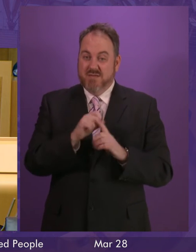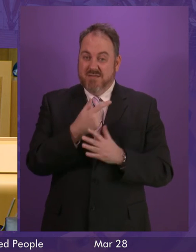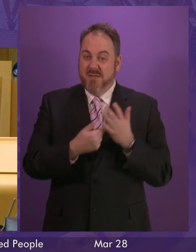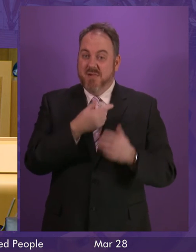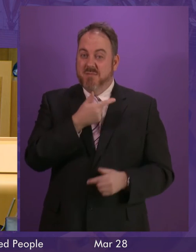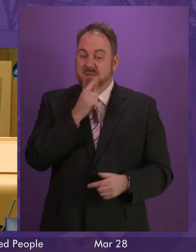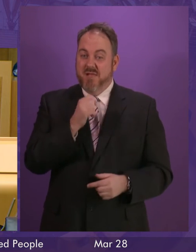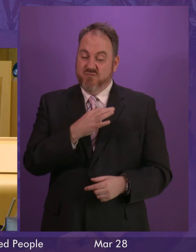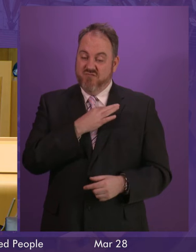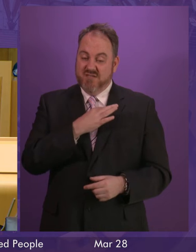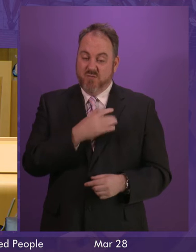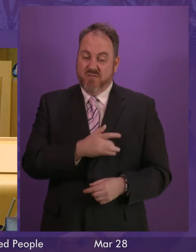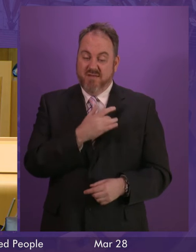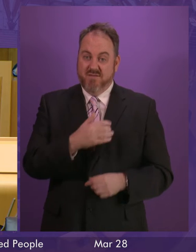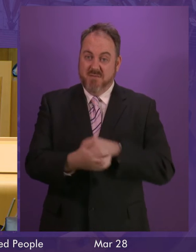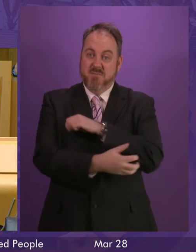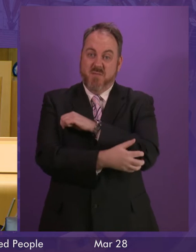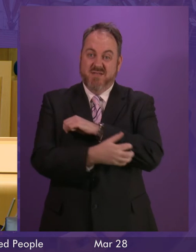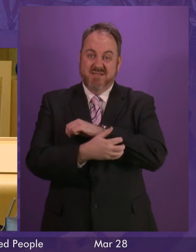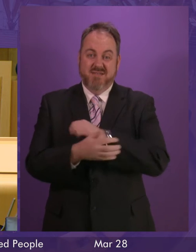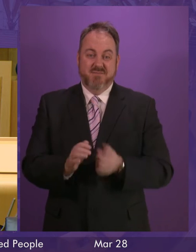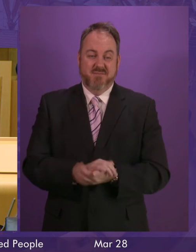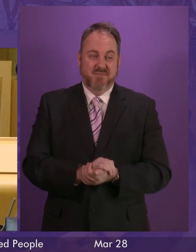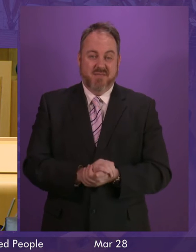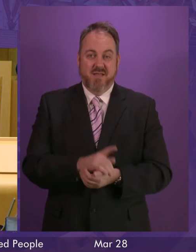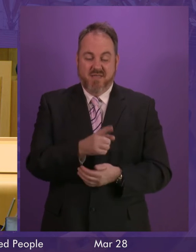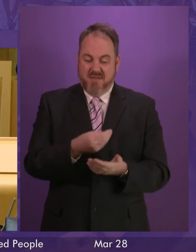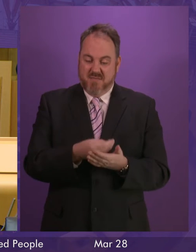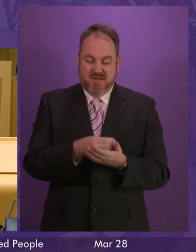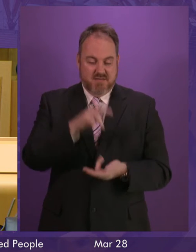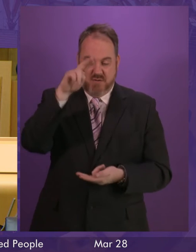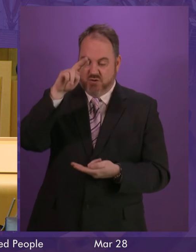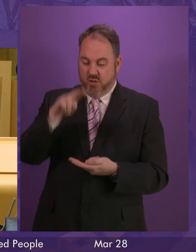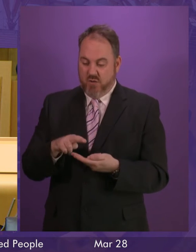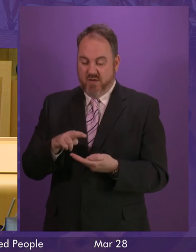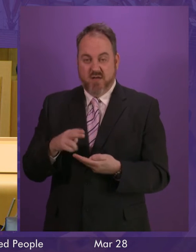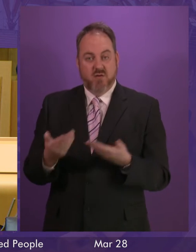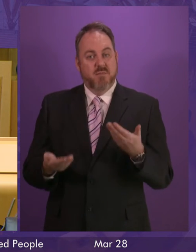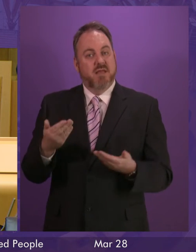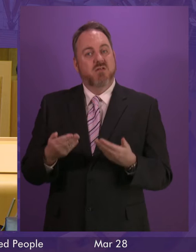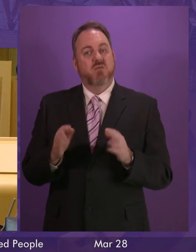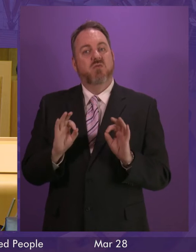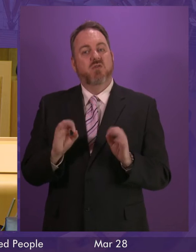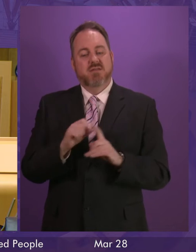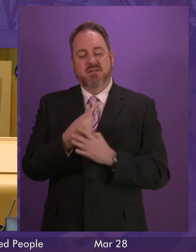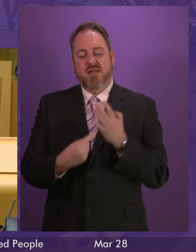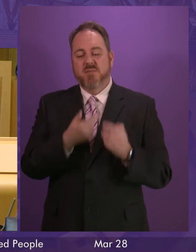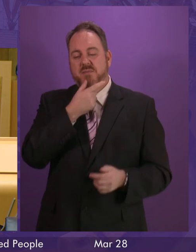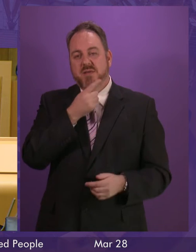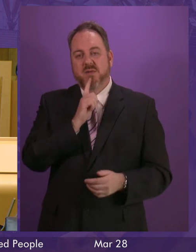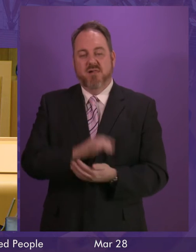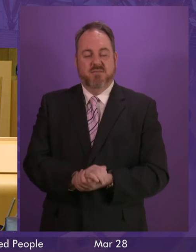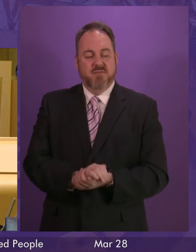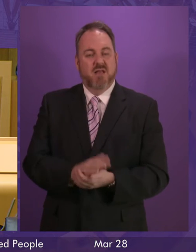costs, on average around £630 a month. Today's figures on disability poverty are